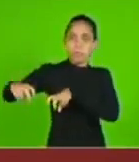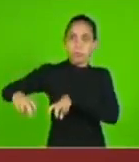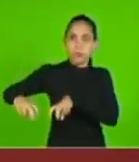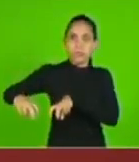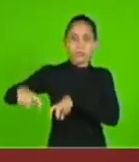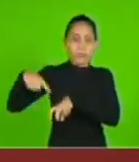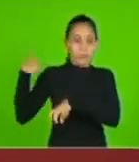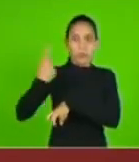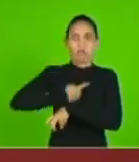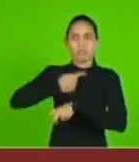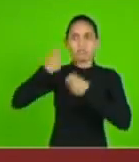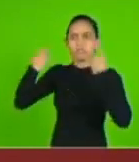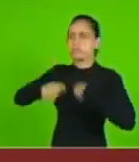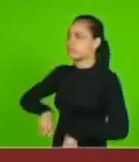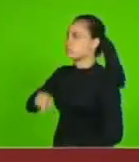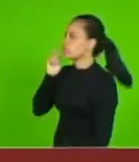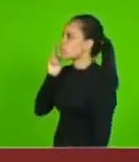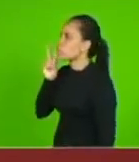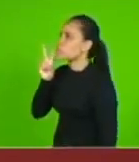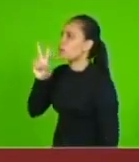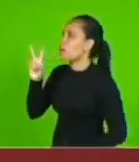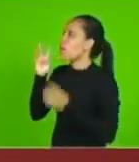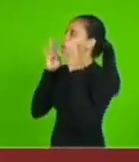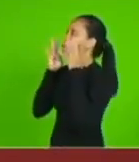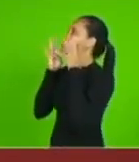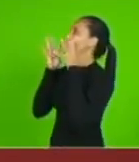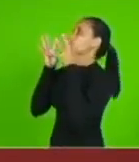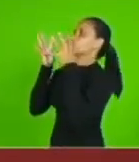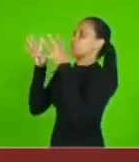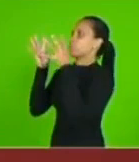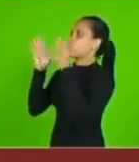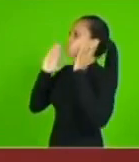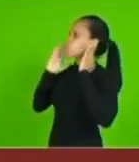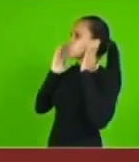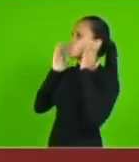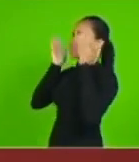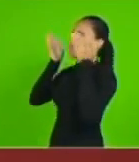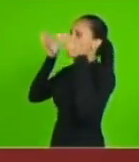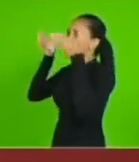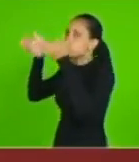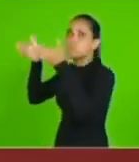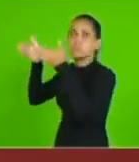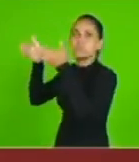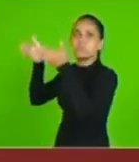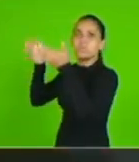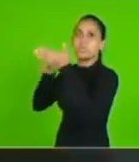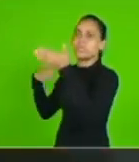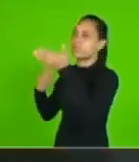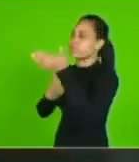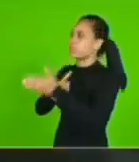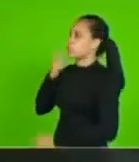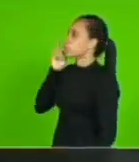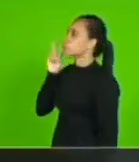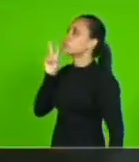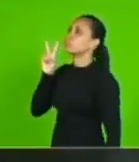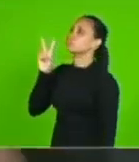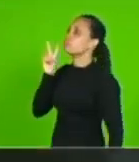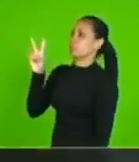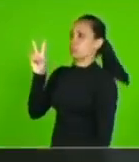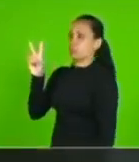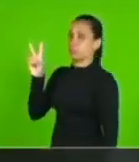This is our reference. That's where we need to look to. That's where we need to place our focus, our eyes, everything that we